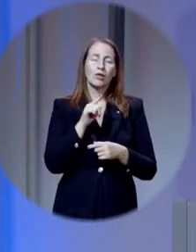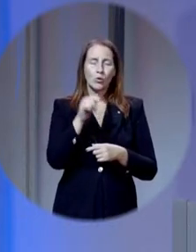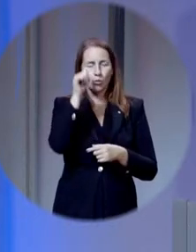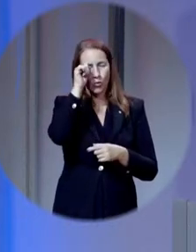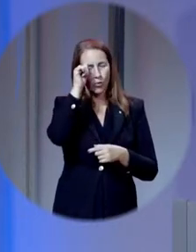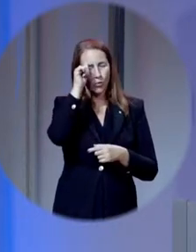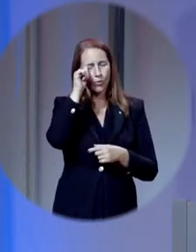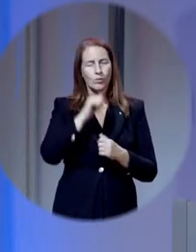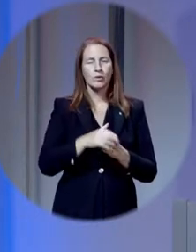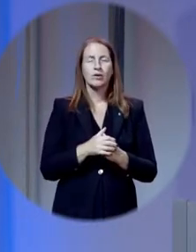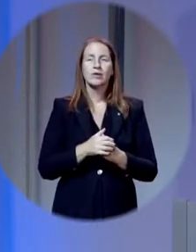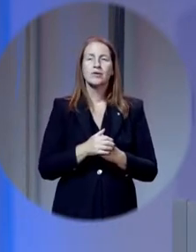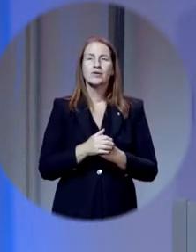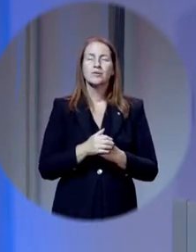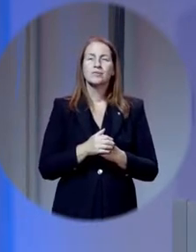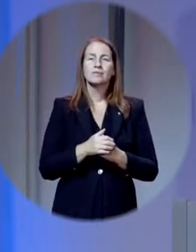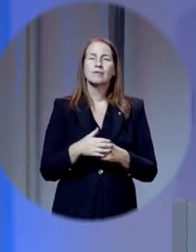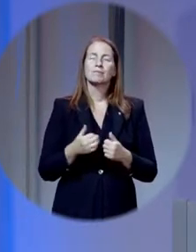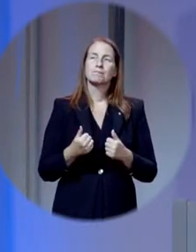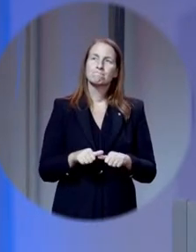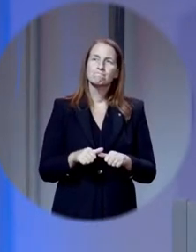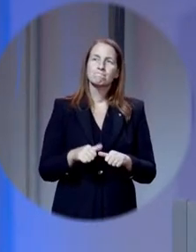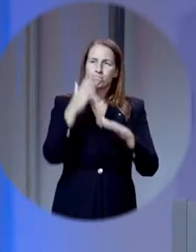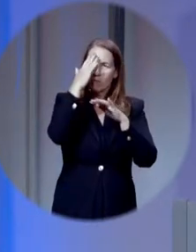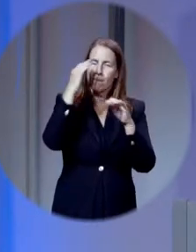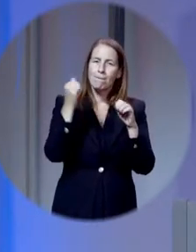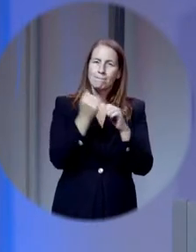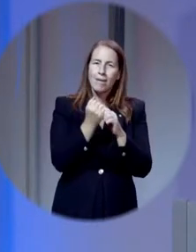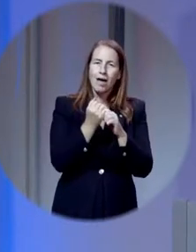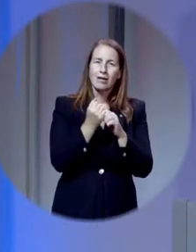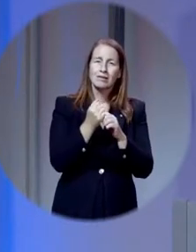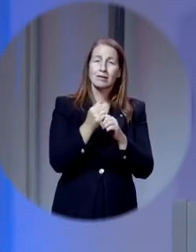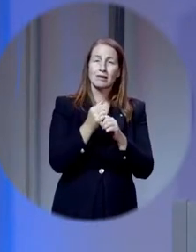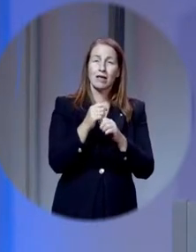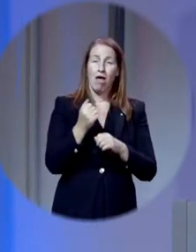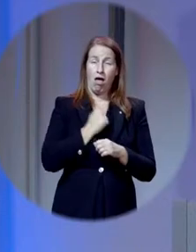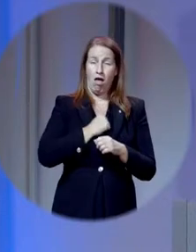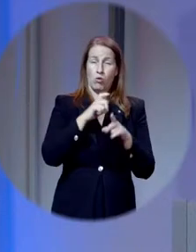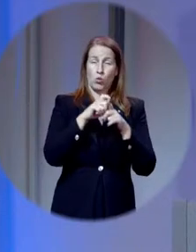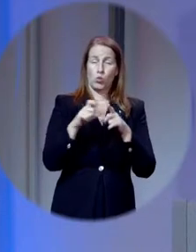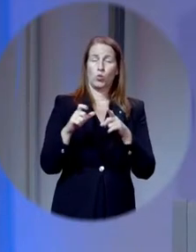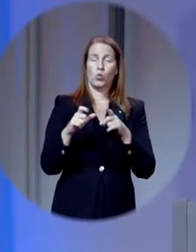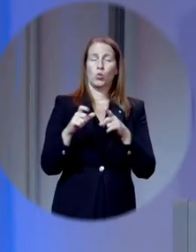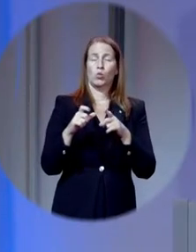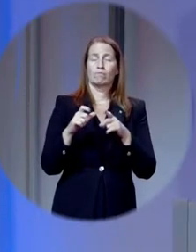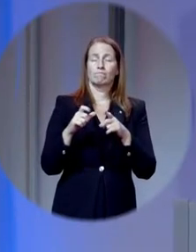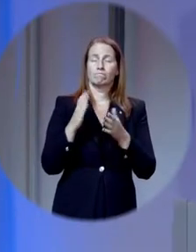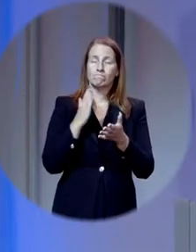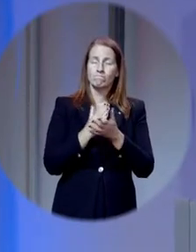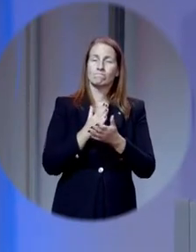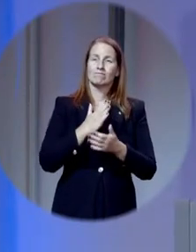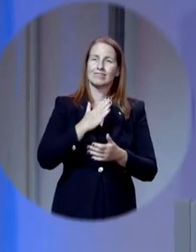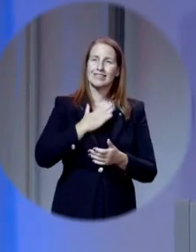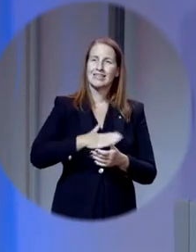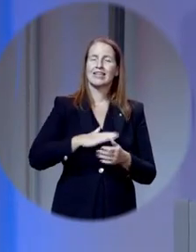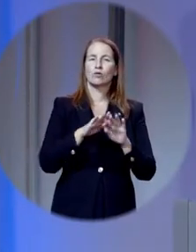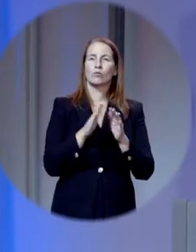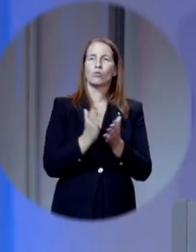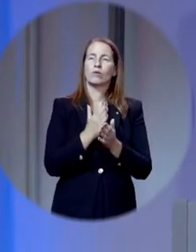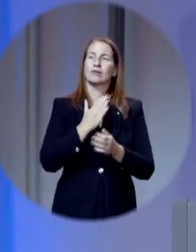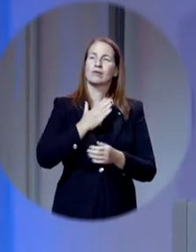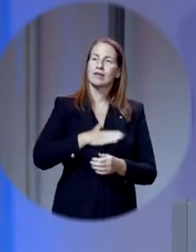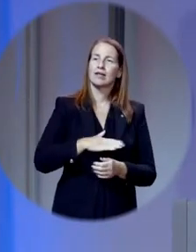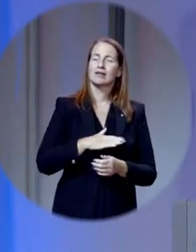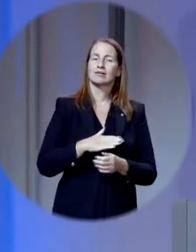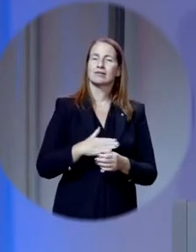it. And finally, to remember that what you do is needed and truly does matter. I